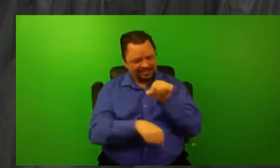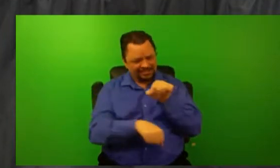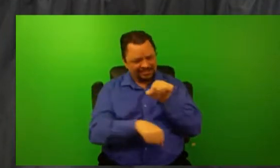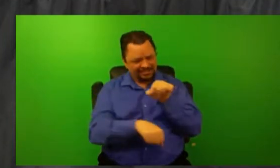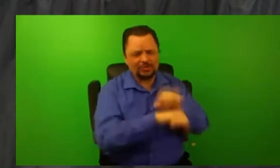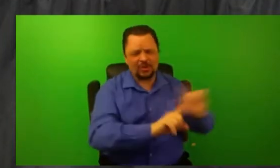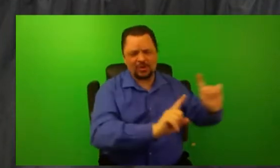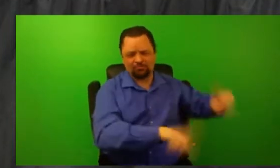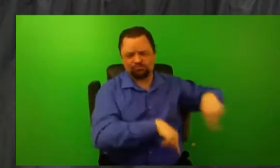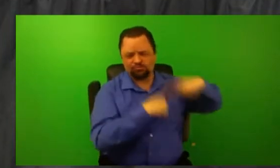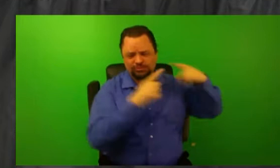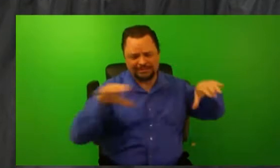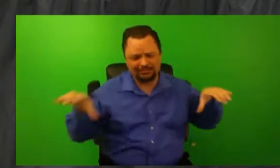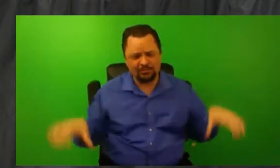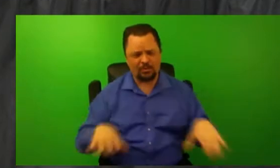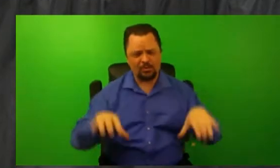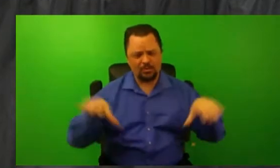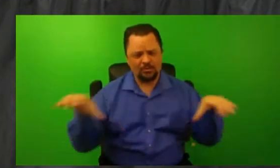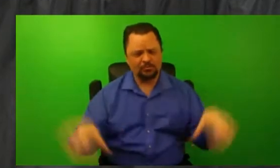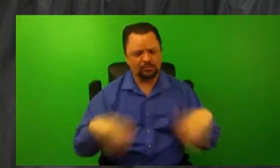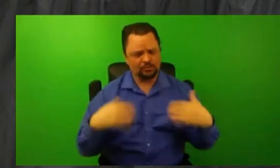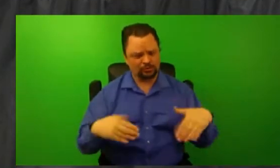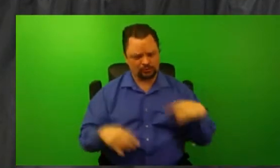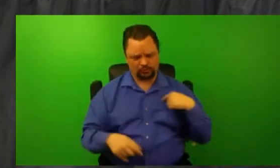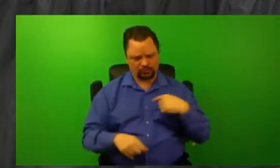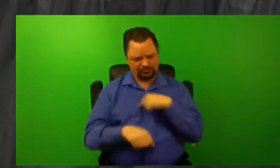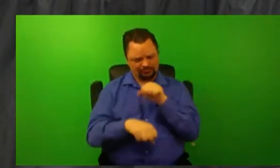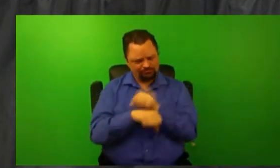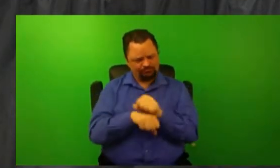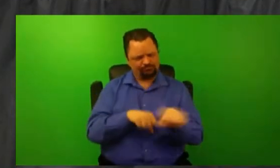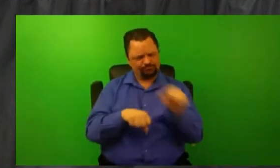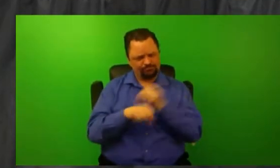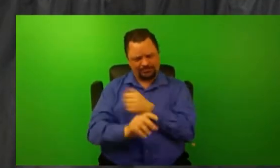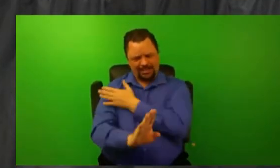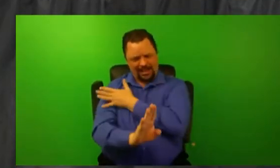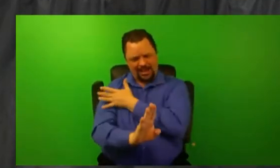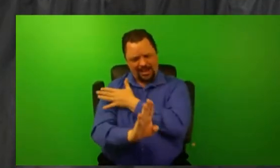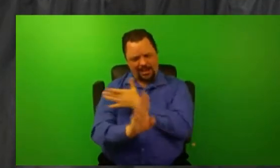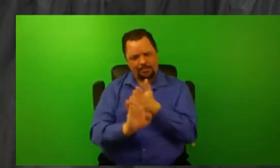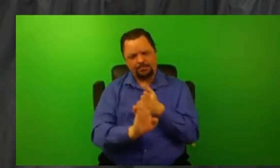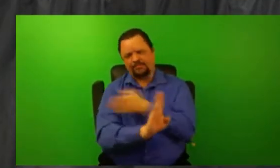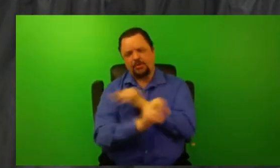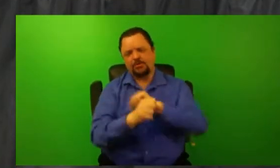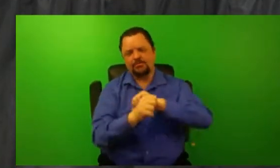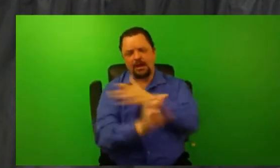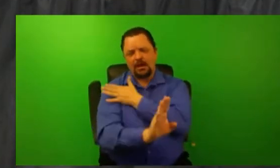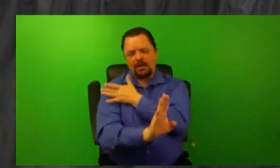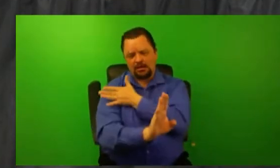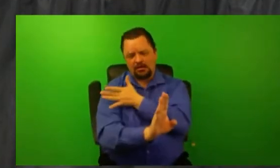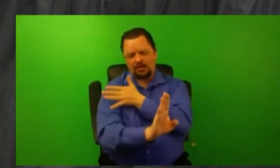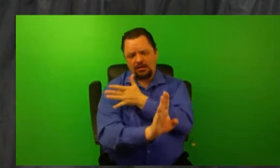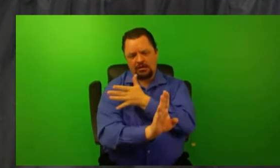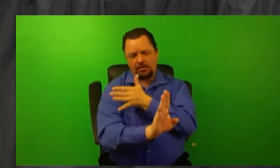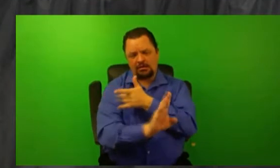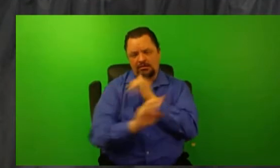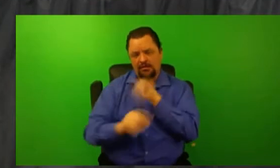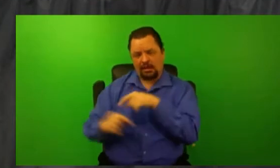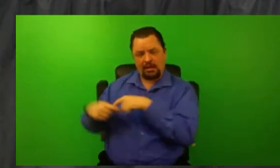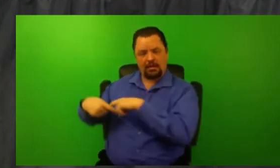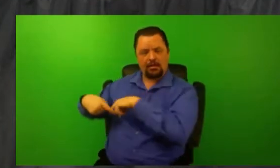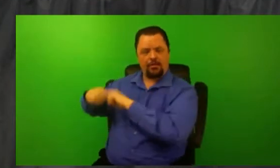we did before COVID, and we're going to be reassuming a lot of those activities again very